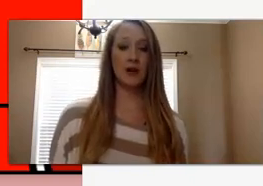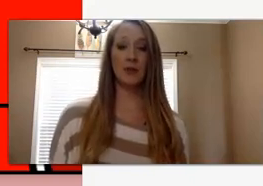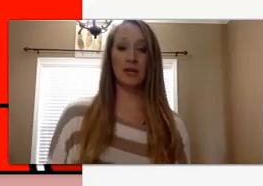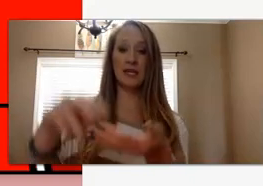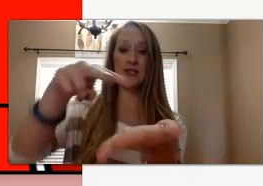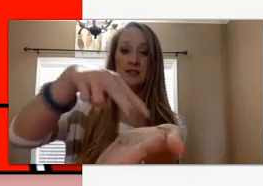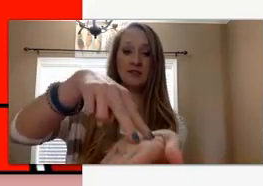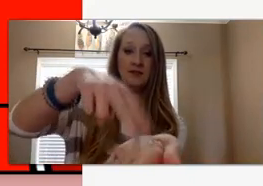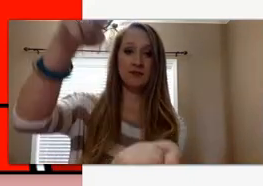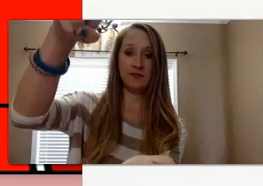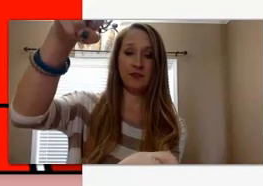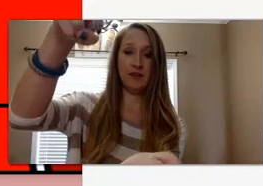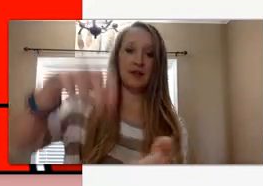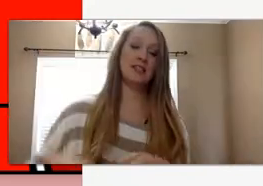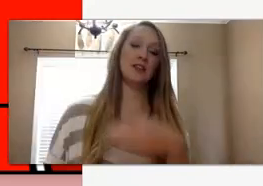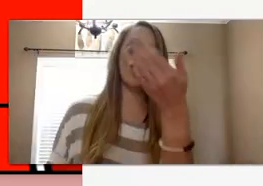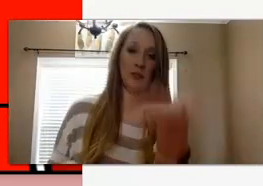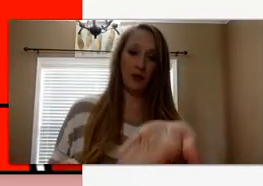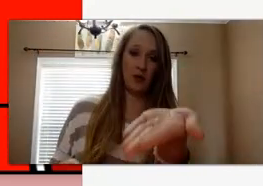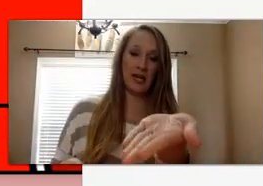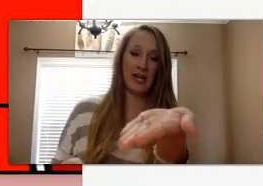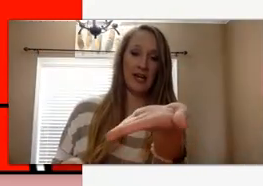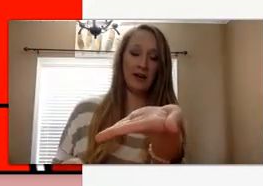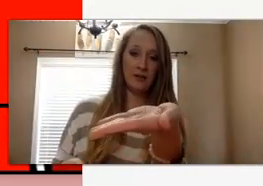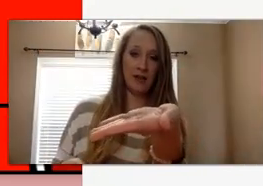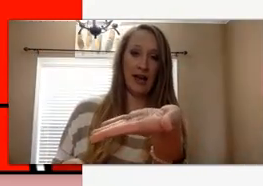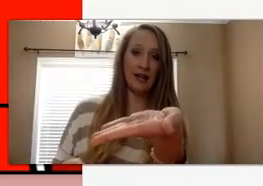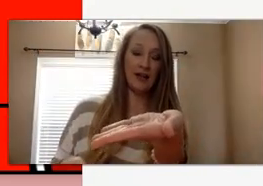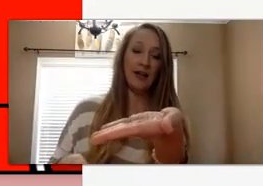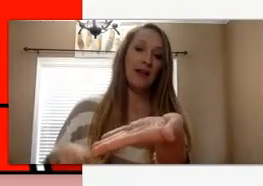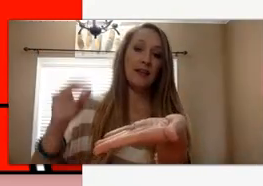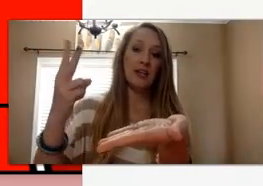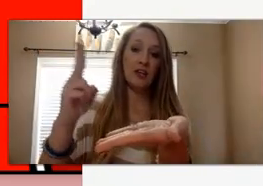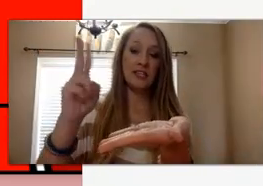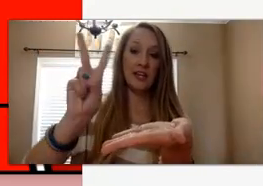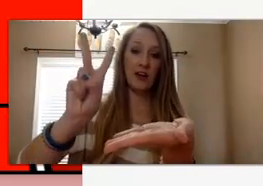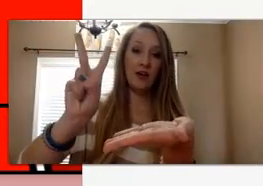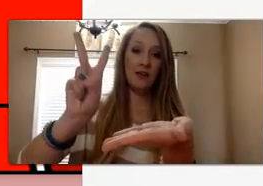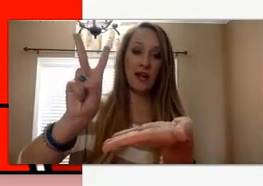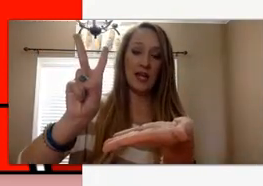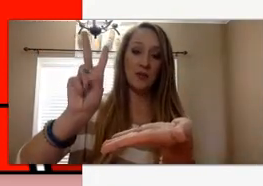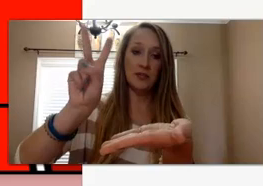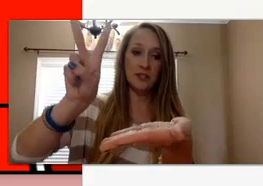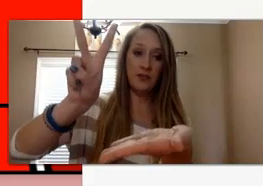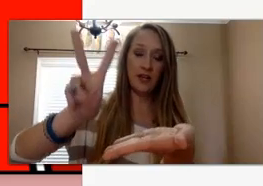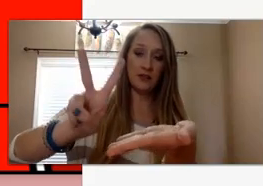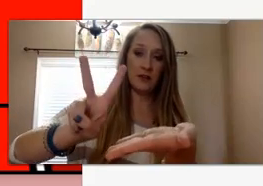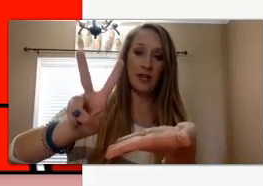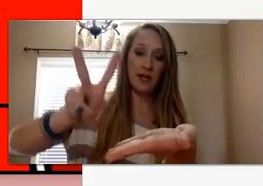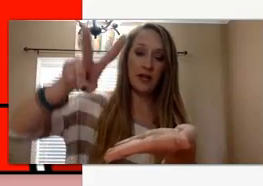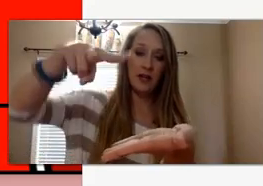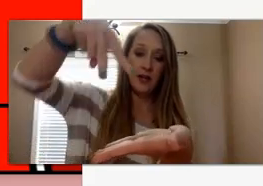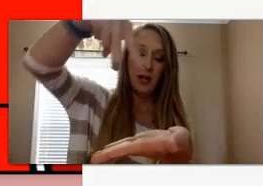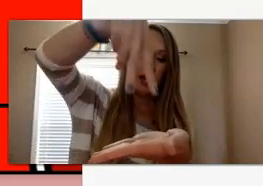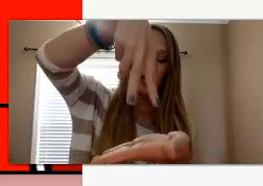for jump is, so you're going to put one hand out flat, and then you're going to take your other hand, put two fingers on